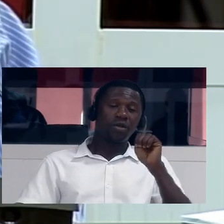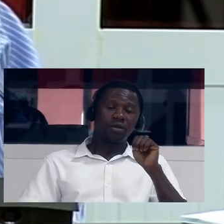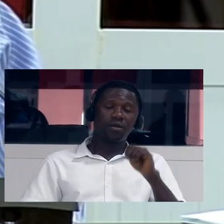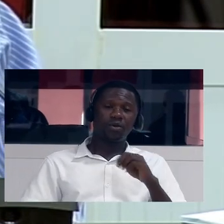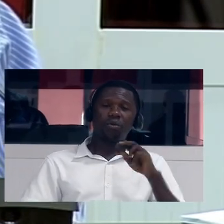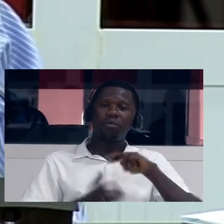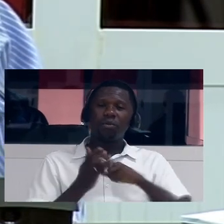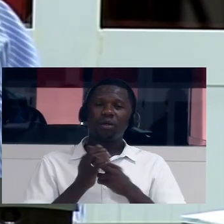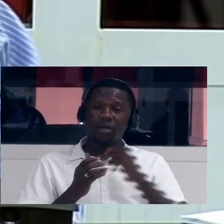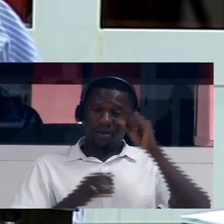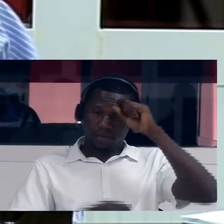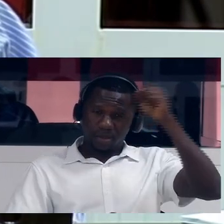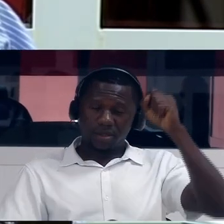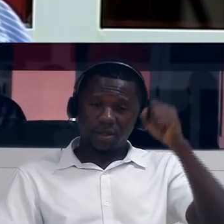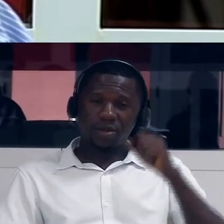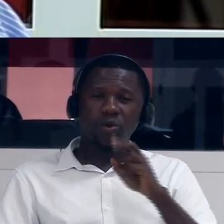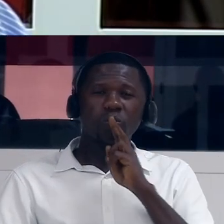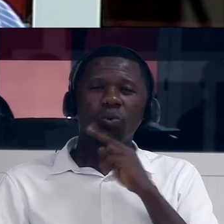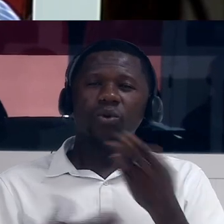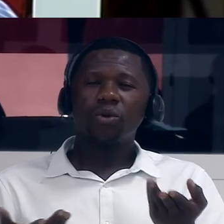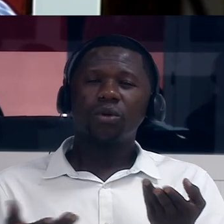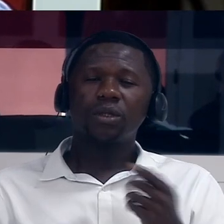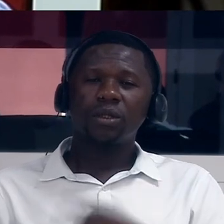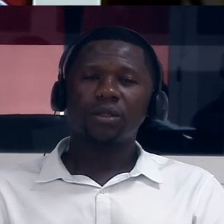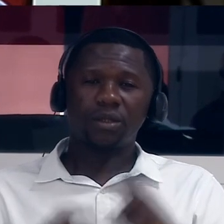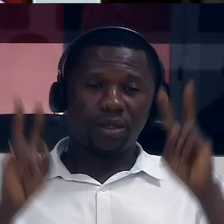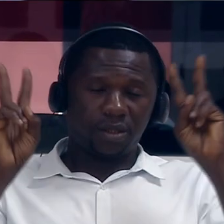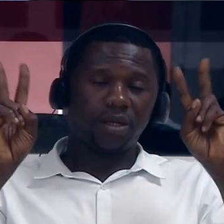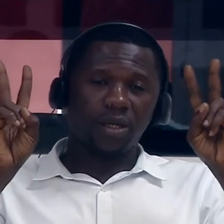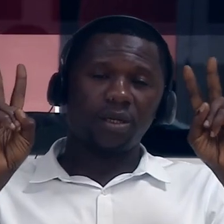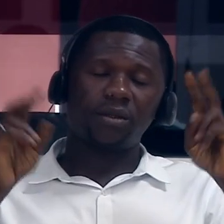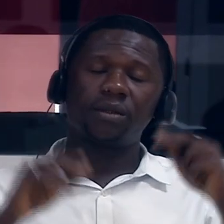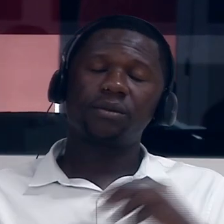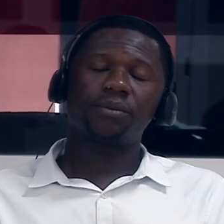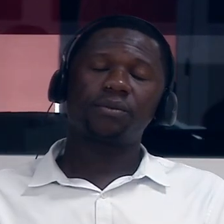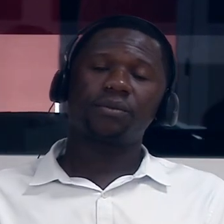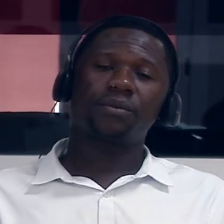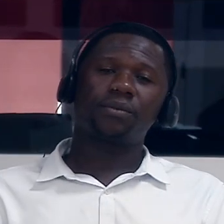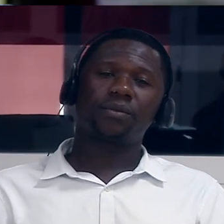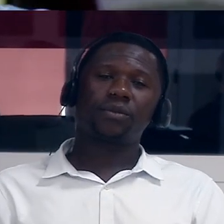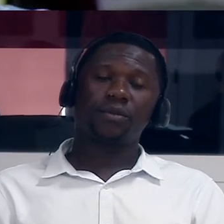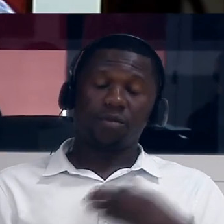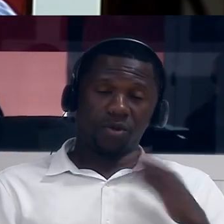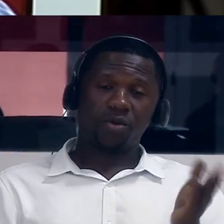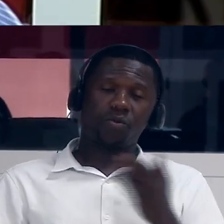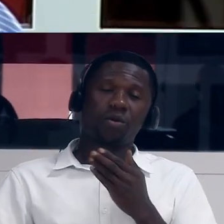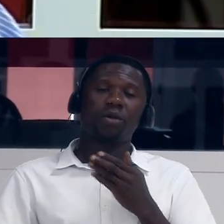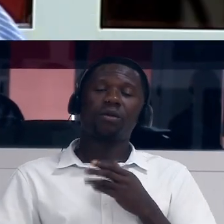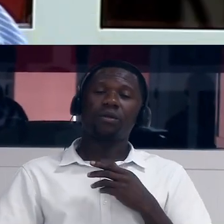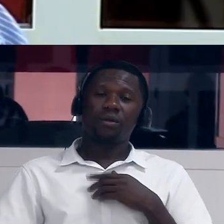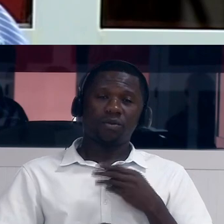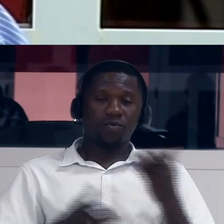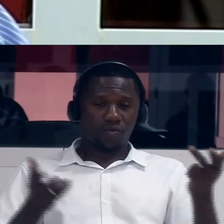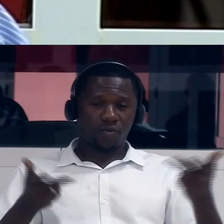president? HE? So who was he at the time? Yahya Jammeh. I went over and I